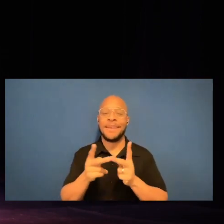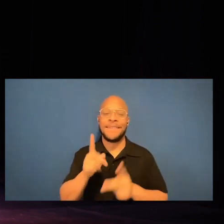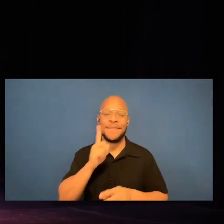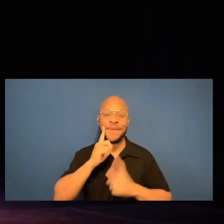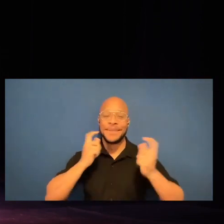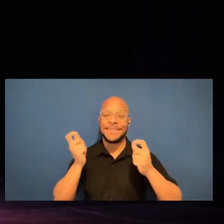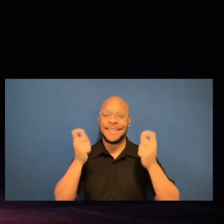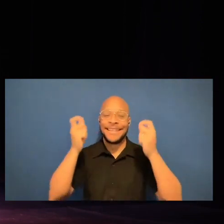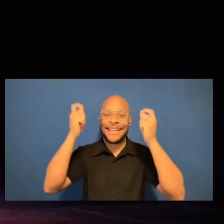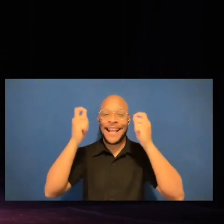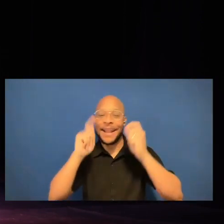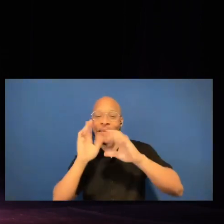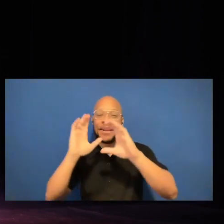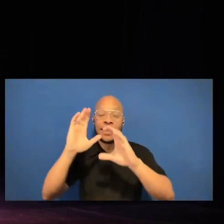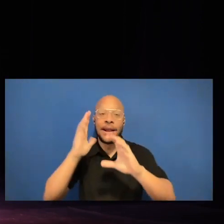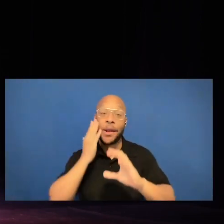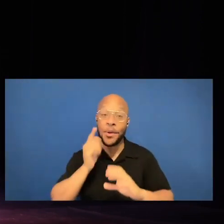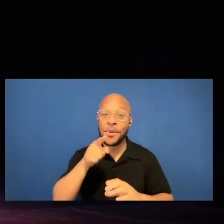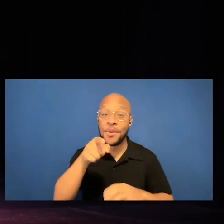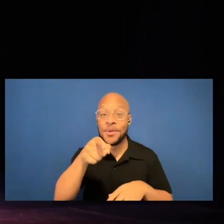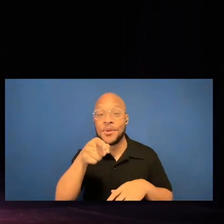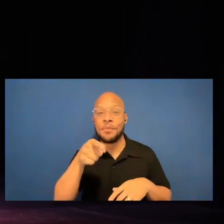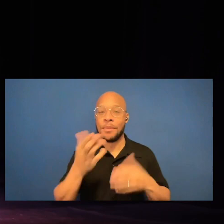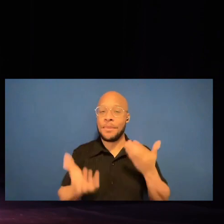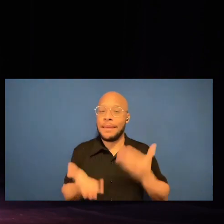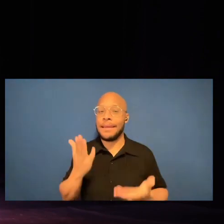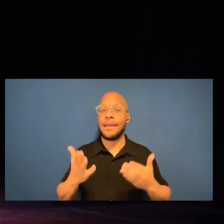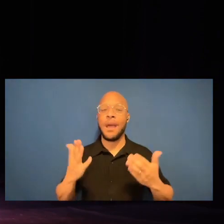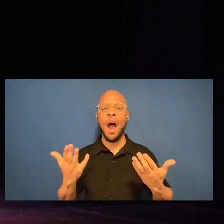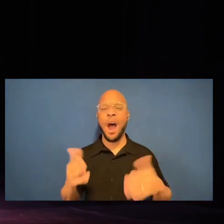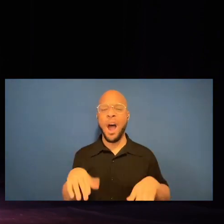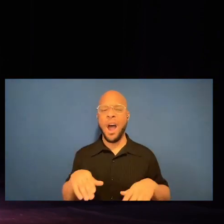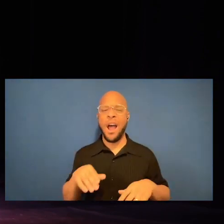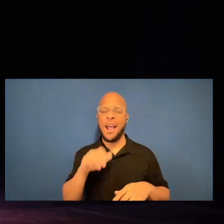those platforms host high art.